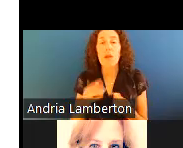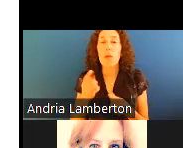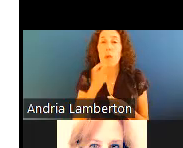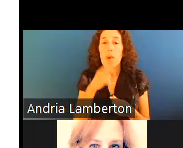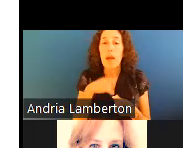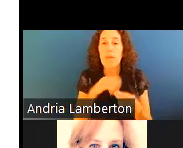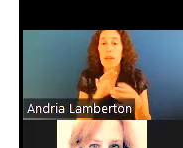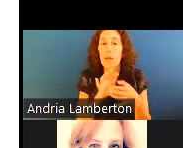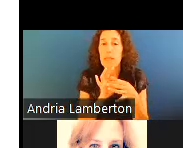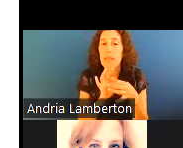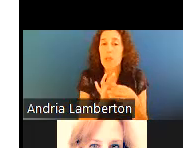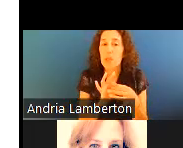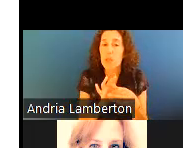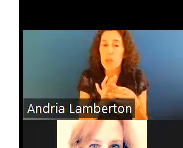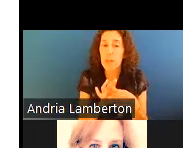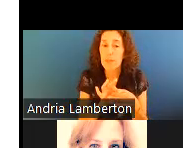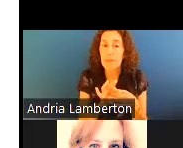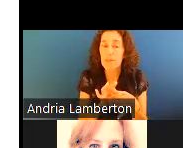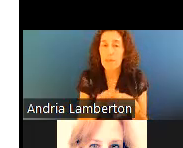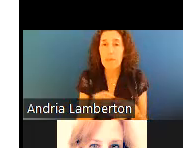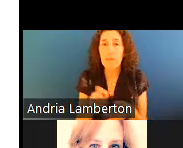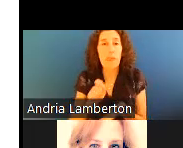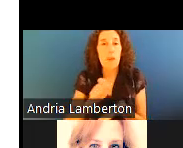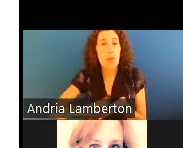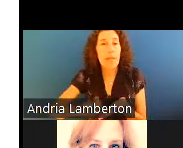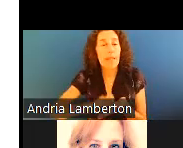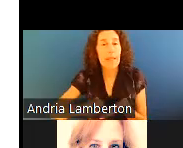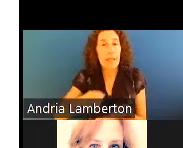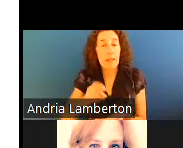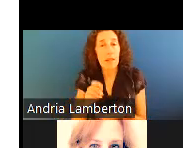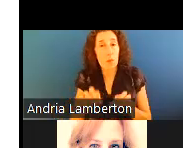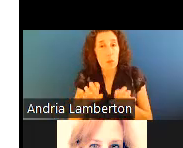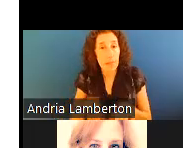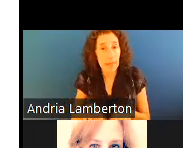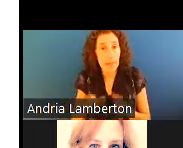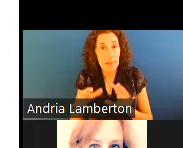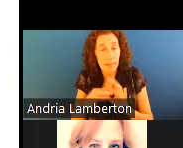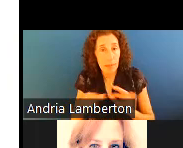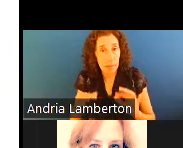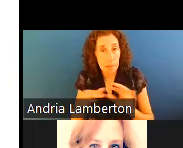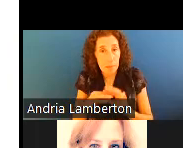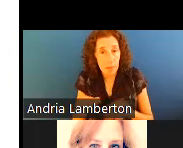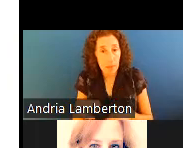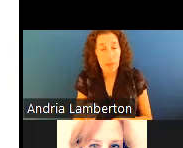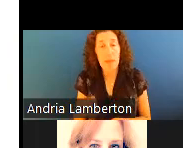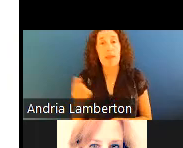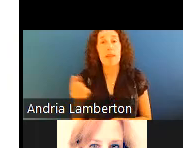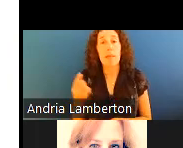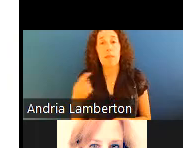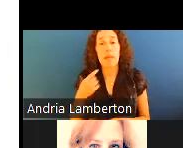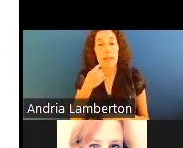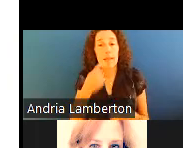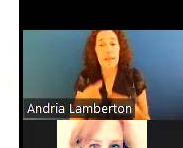someone. Written statements that could be by a number of different people. In order to come into court, there are